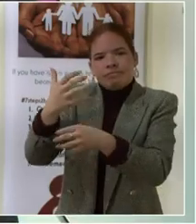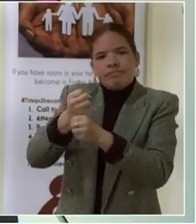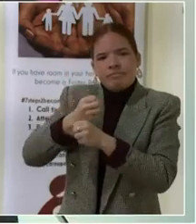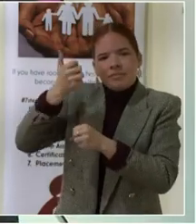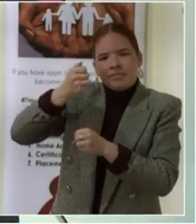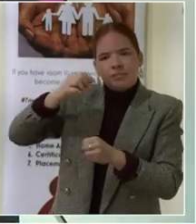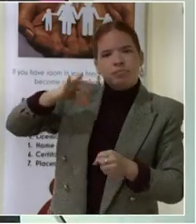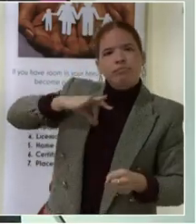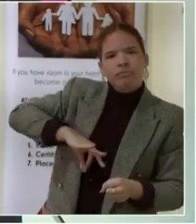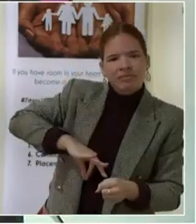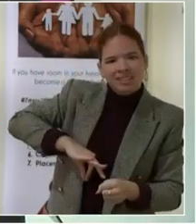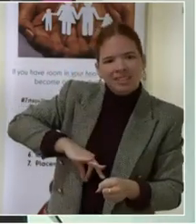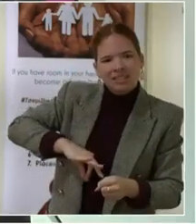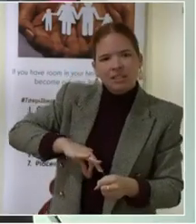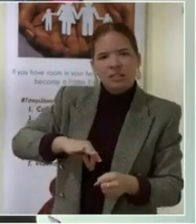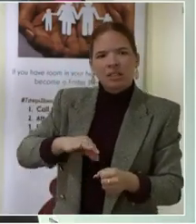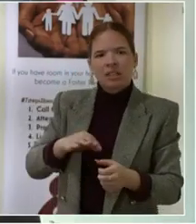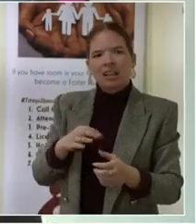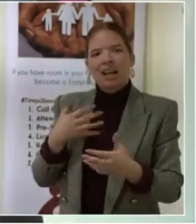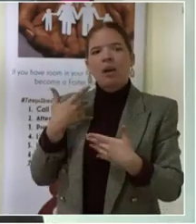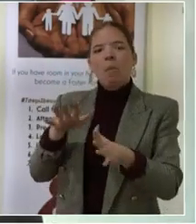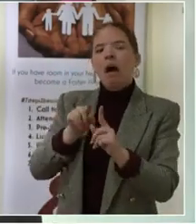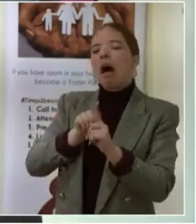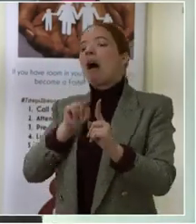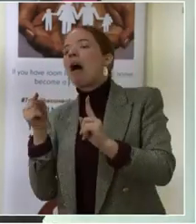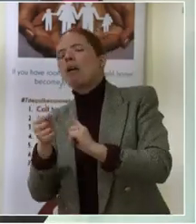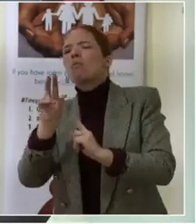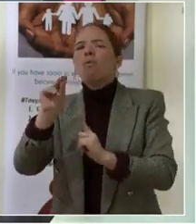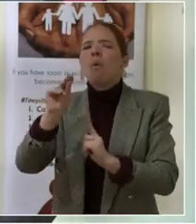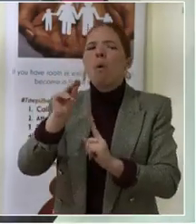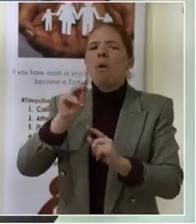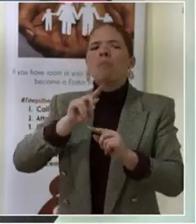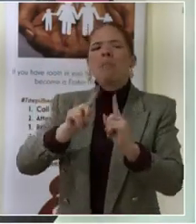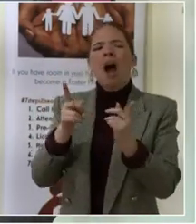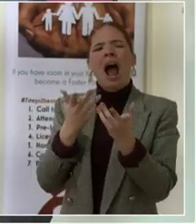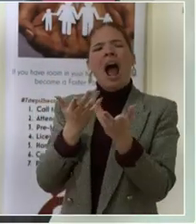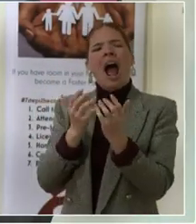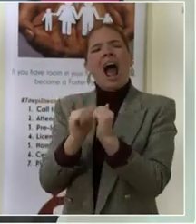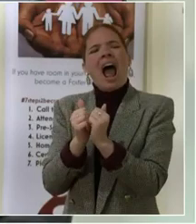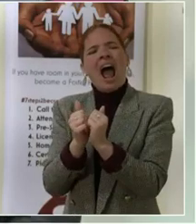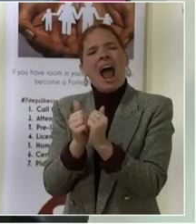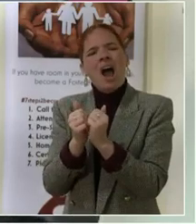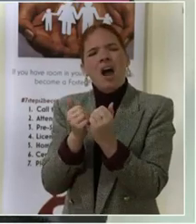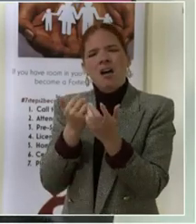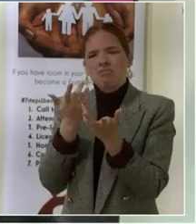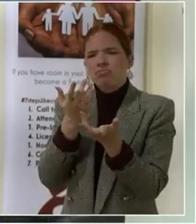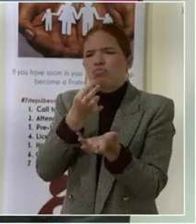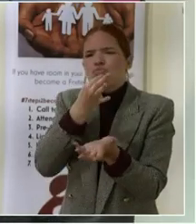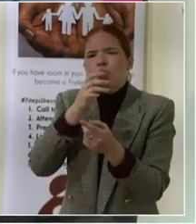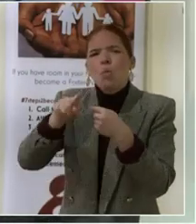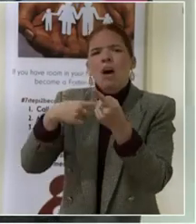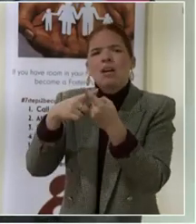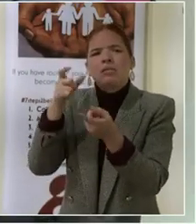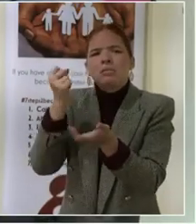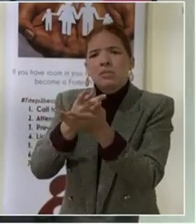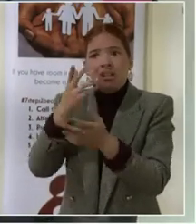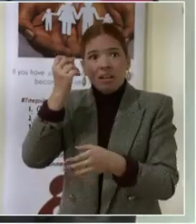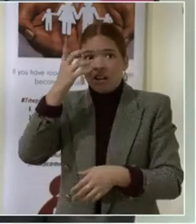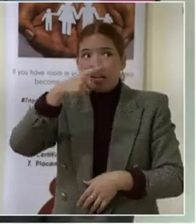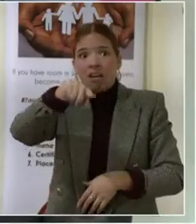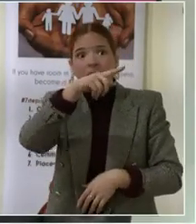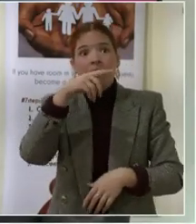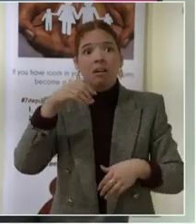to make it shortcut, for us to get through to have events for the youth? We had so many youth, young black men at